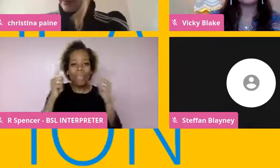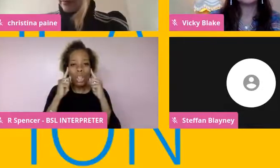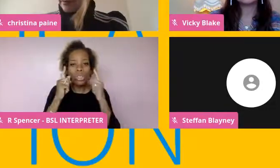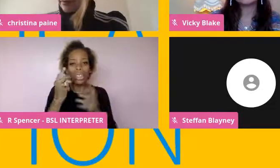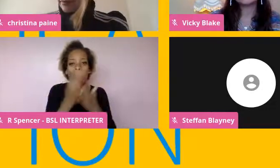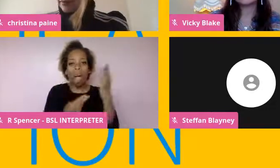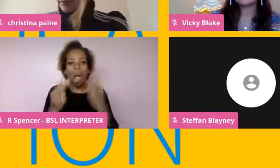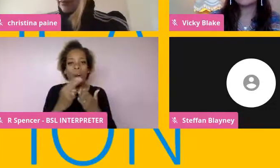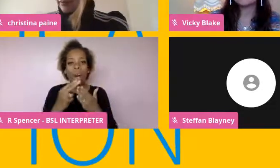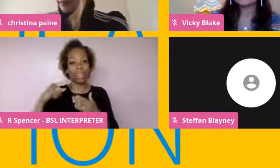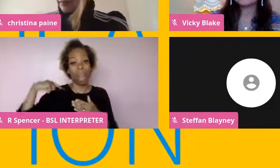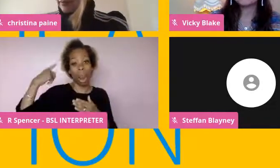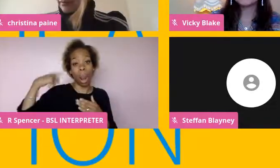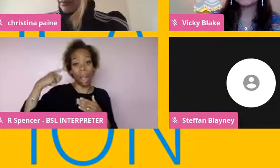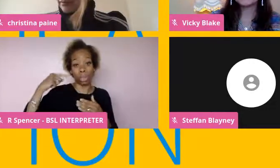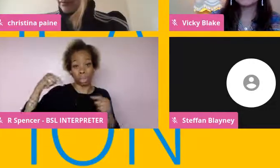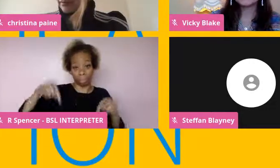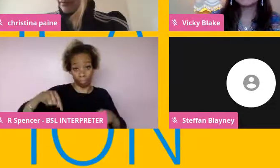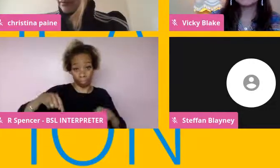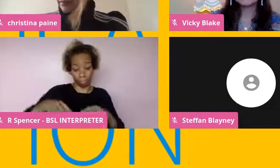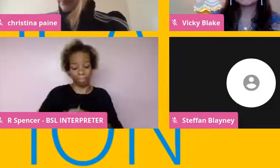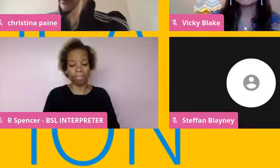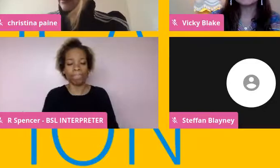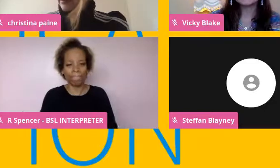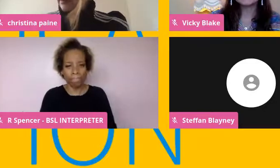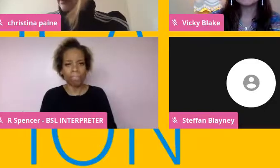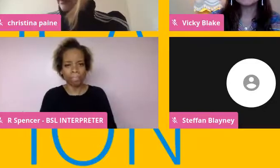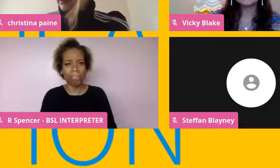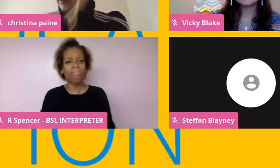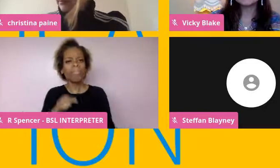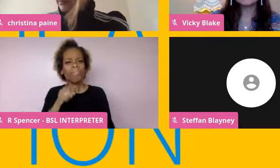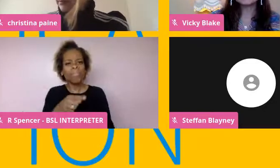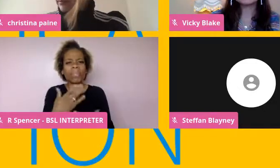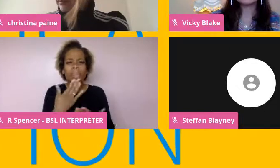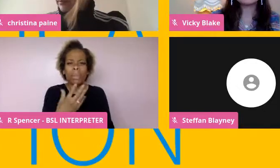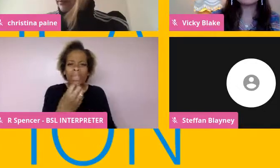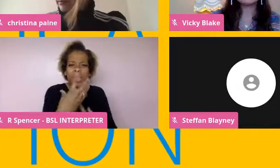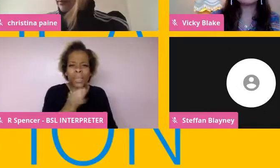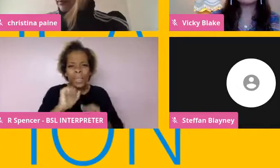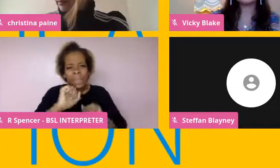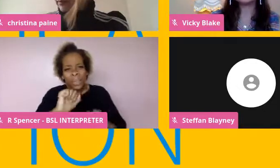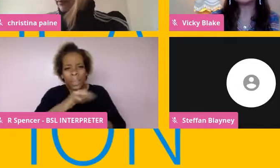in a post-92 environment and some of the issues that's thrown up, and